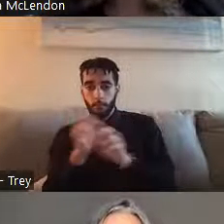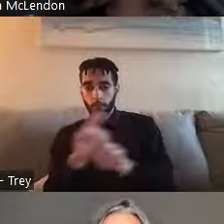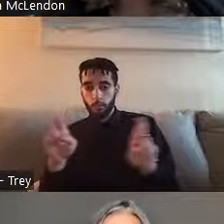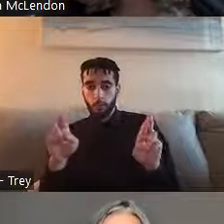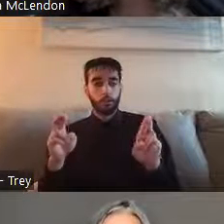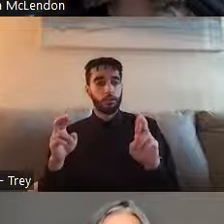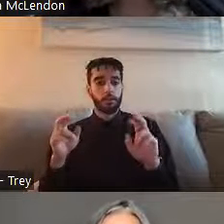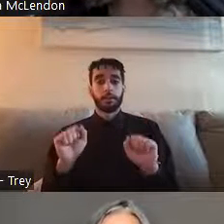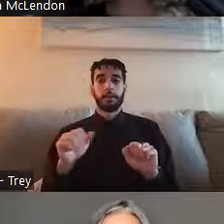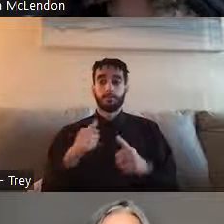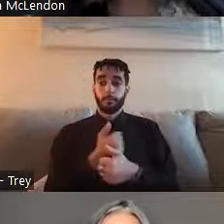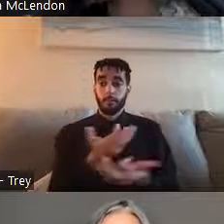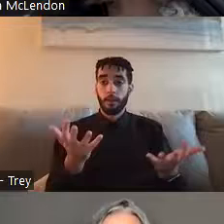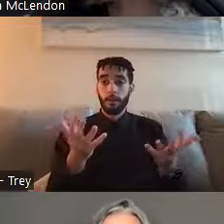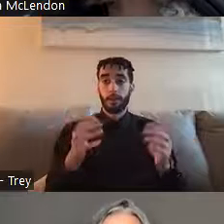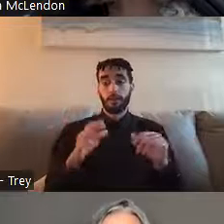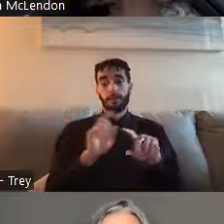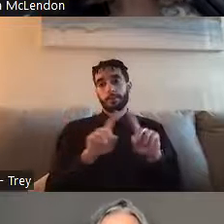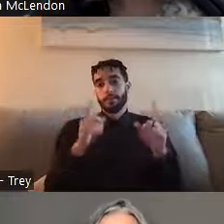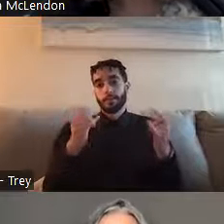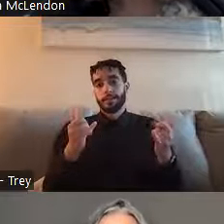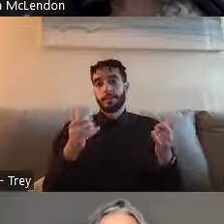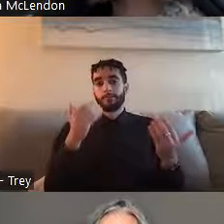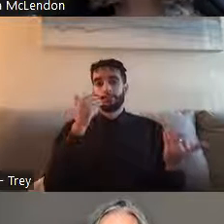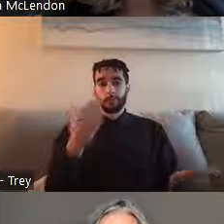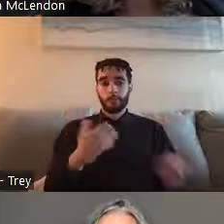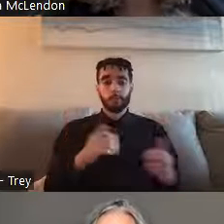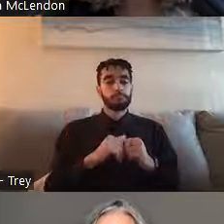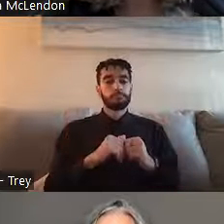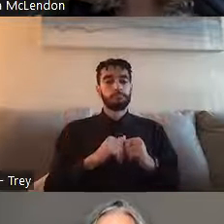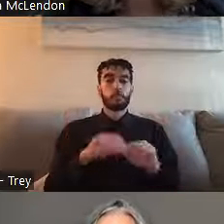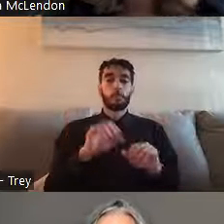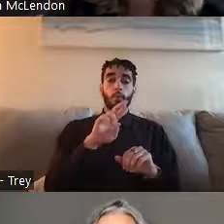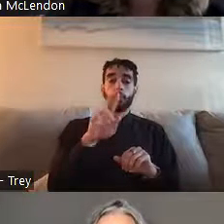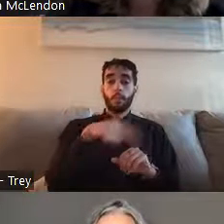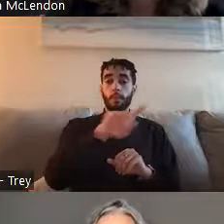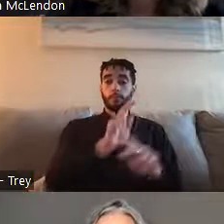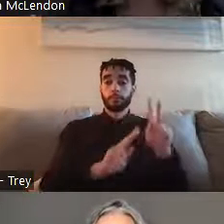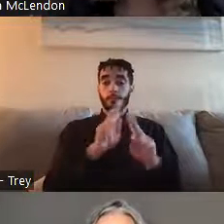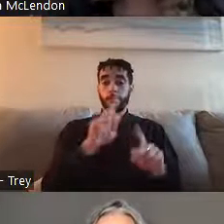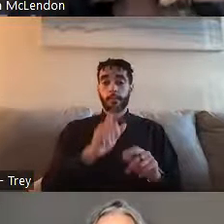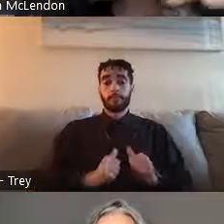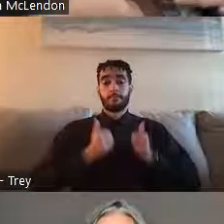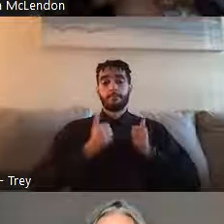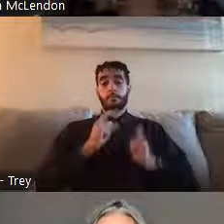and so now here we're also talking about people who live alone with a dementia. I just think there could be a lot of factors